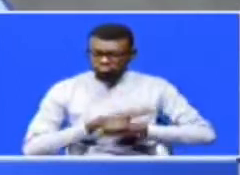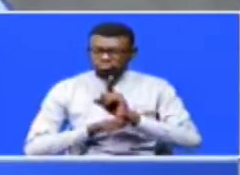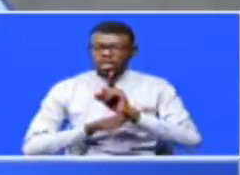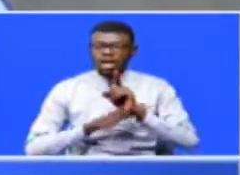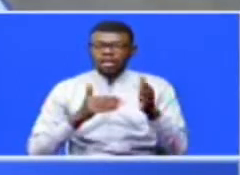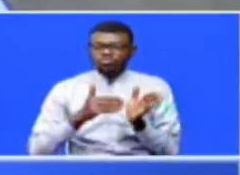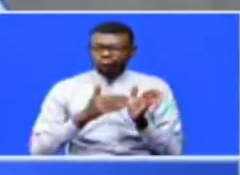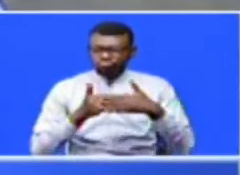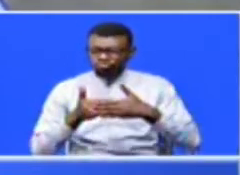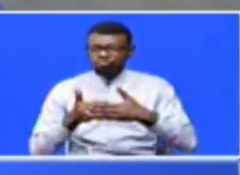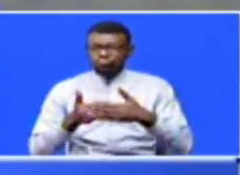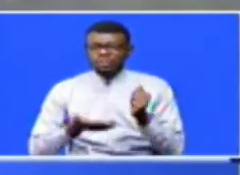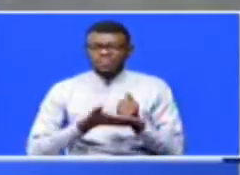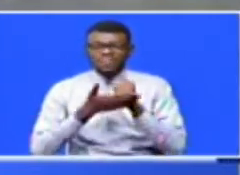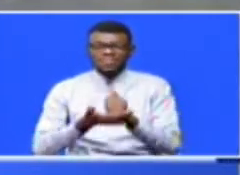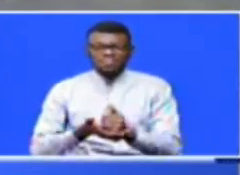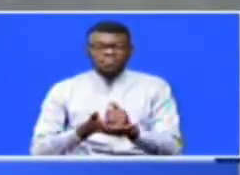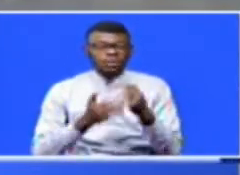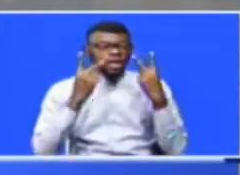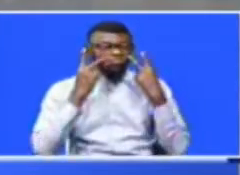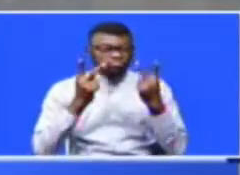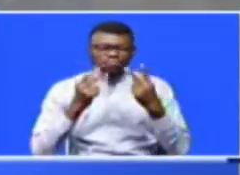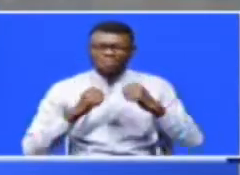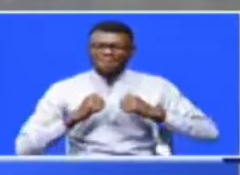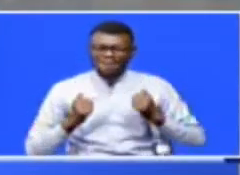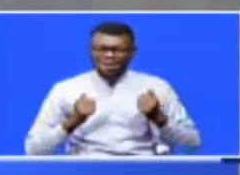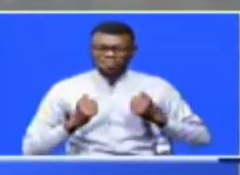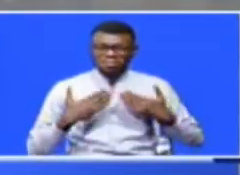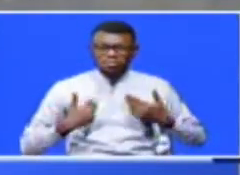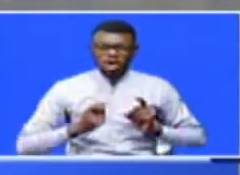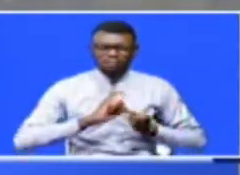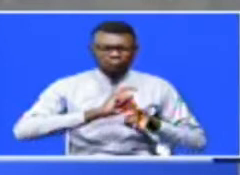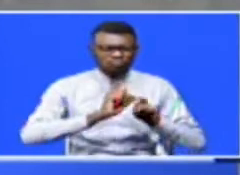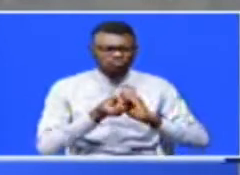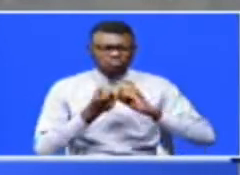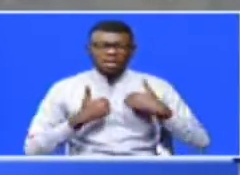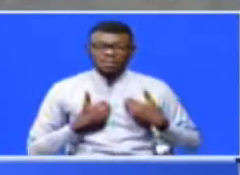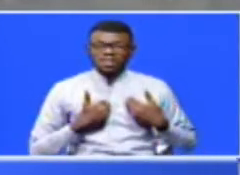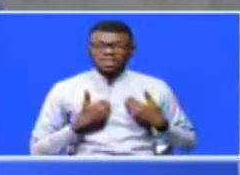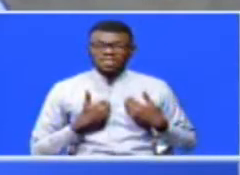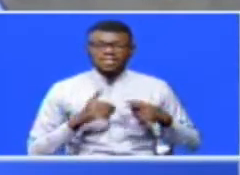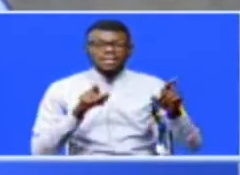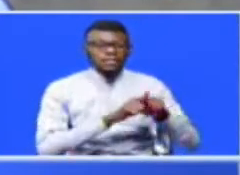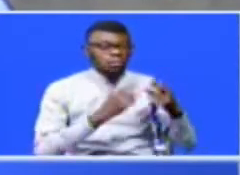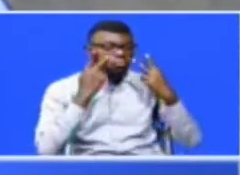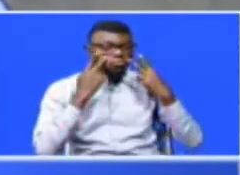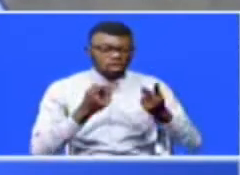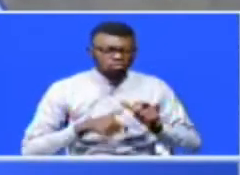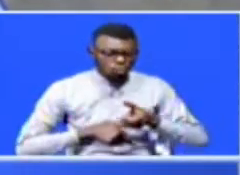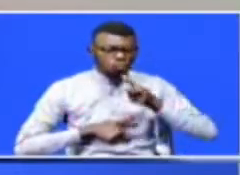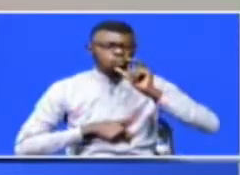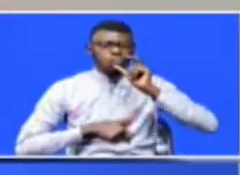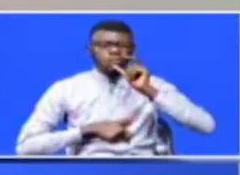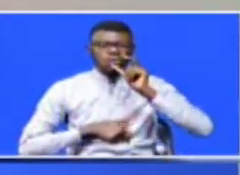facilities. We are happy because you can see the transformation, you can see the change, the transformation from the den and the methadone